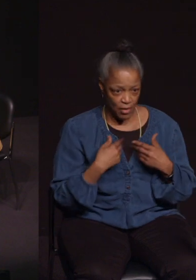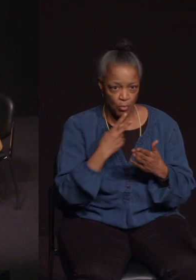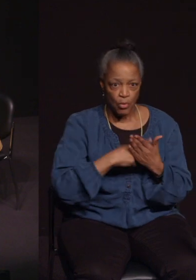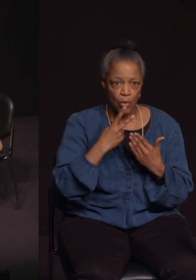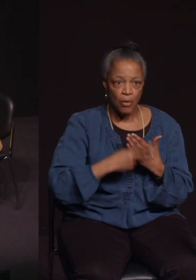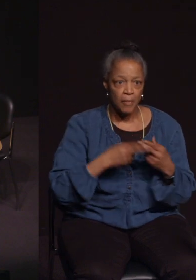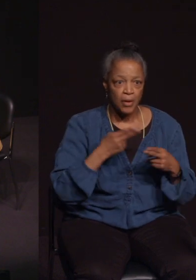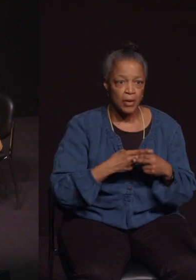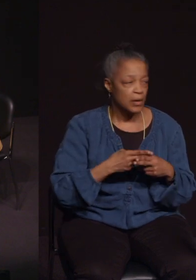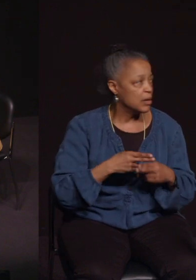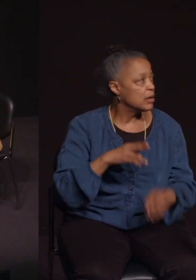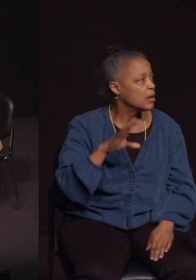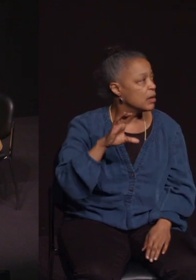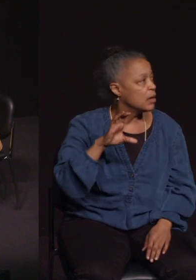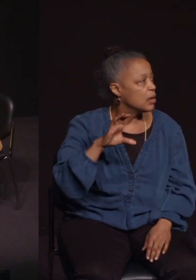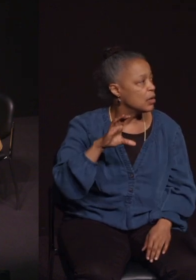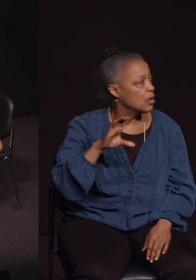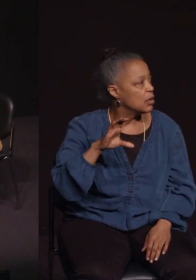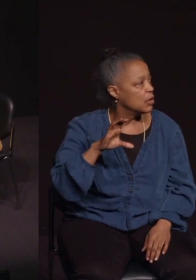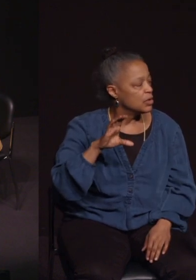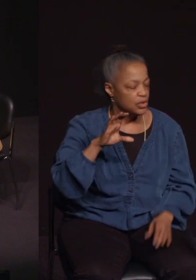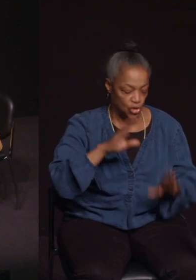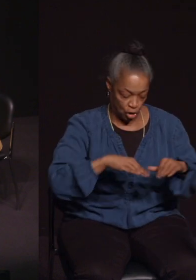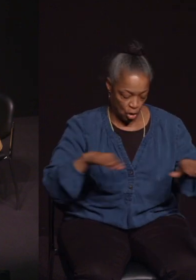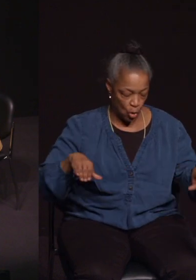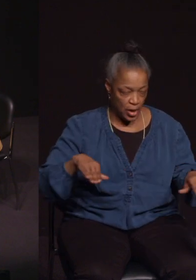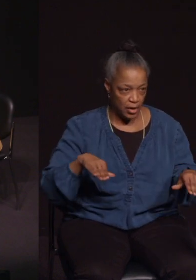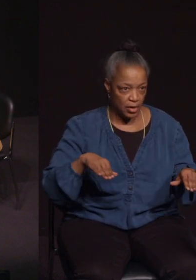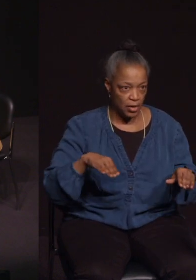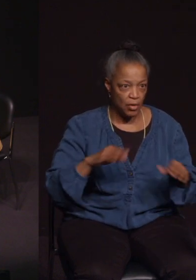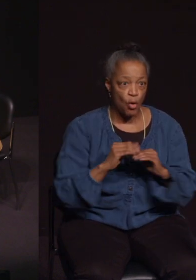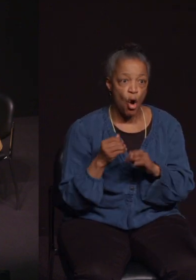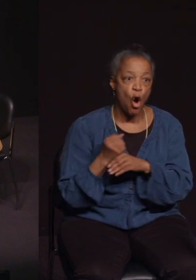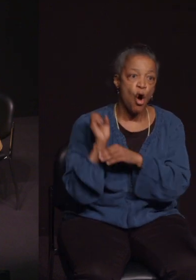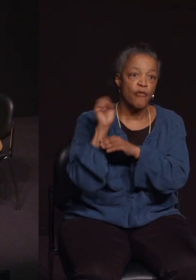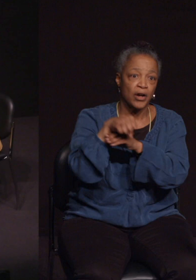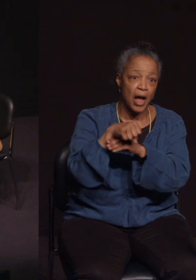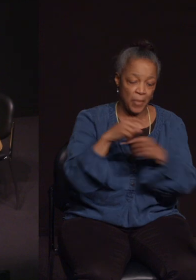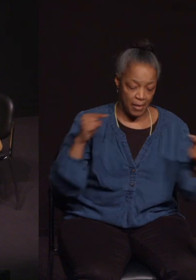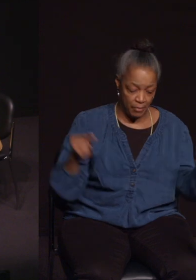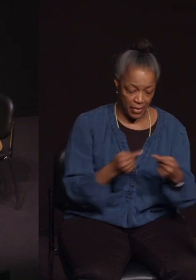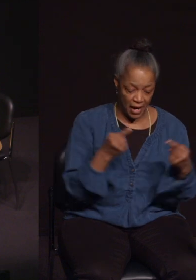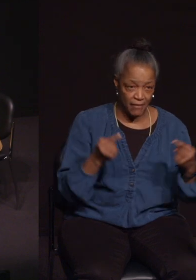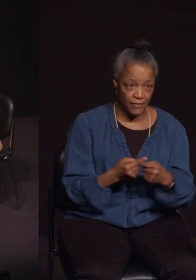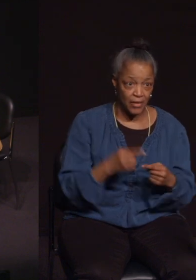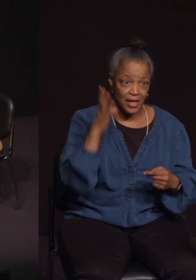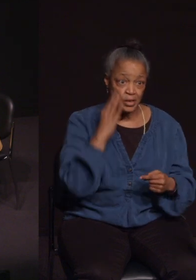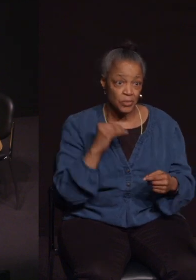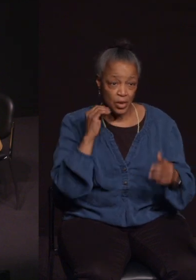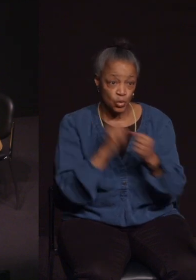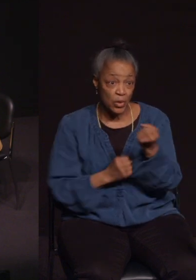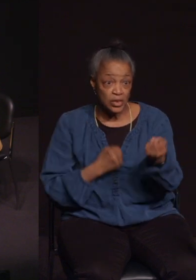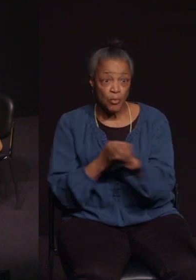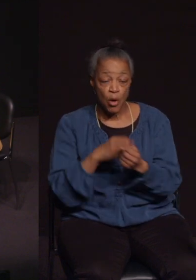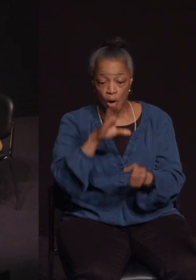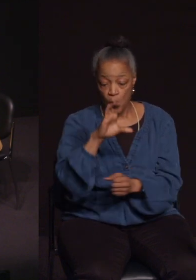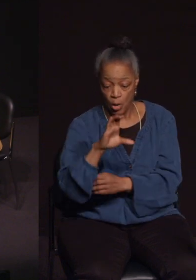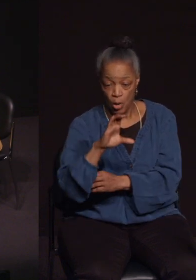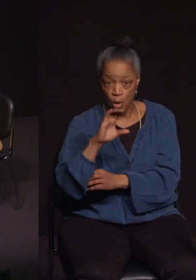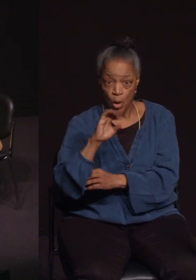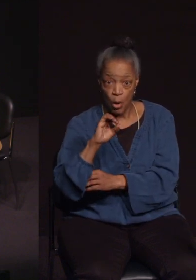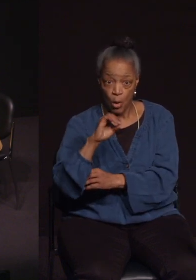program called COPES, Children Overcoming Painful Experiences with Support.